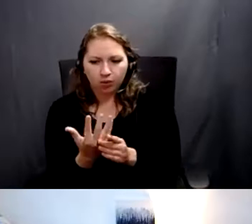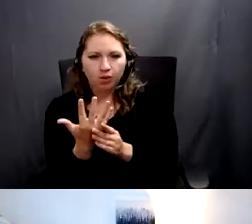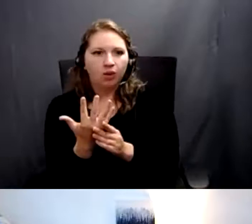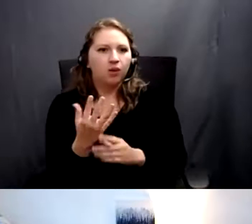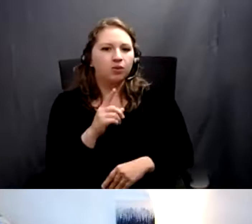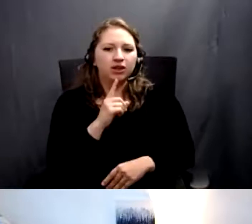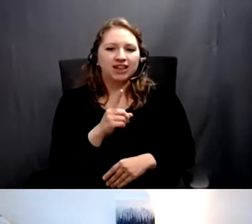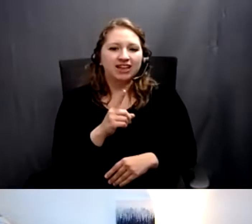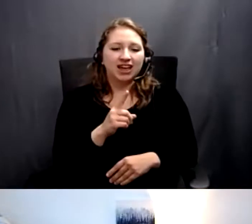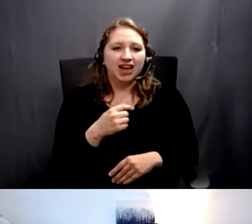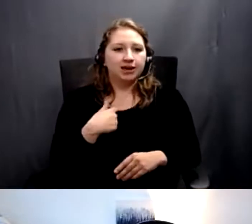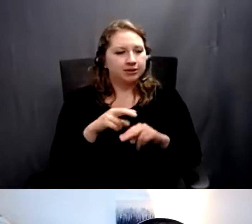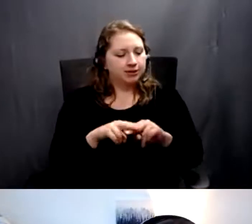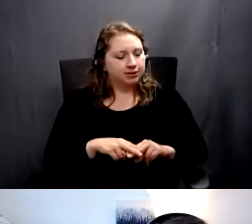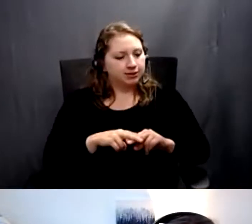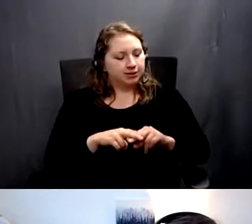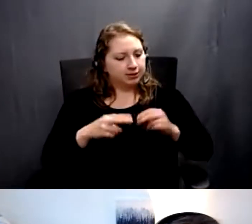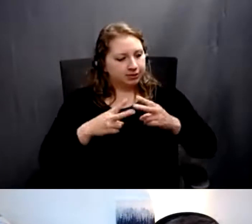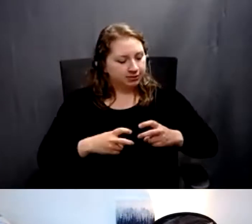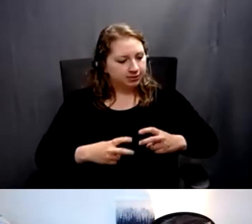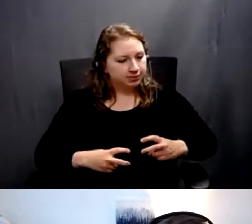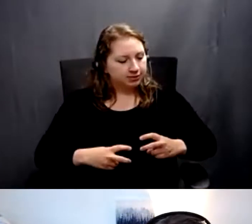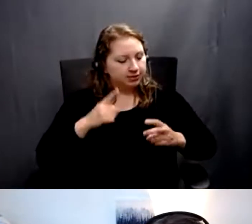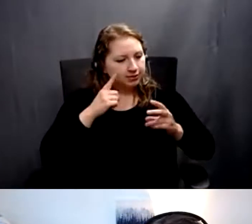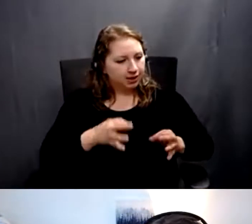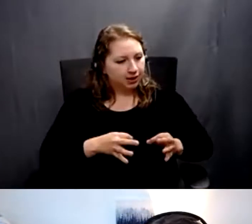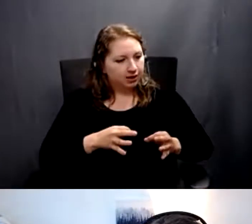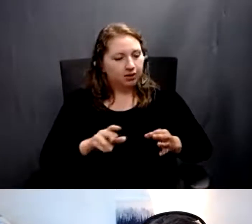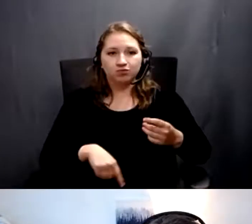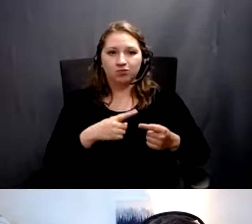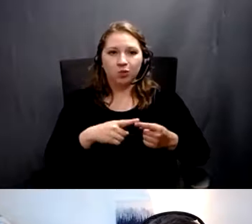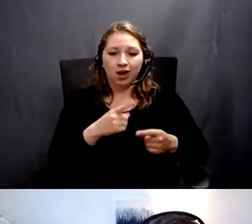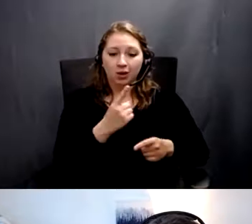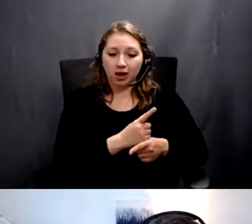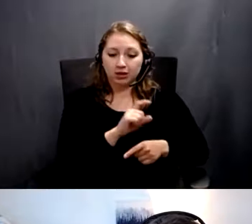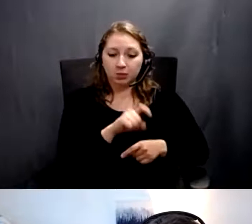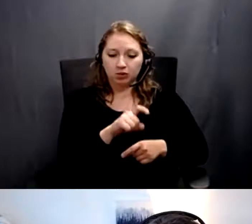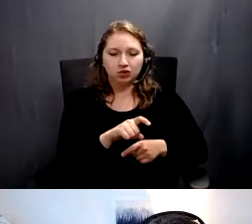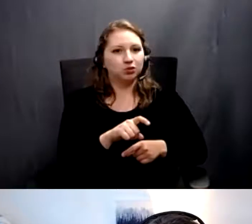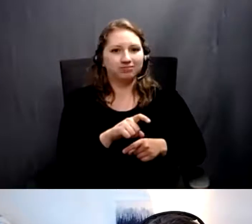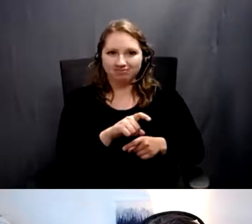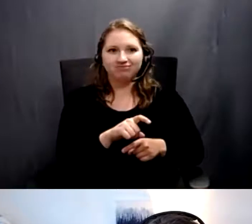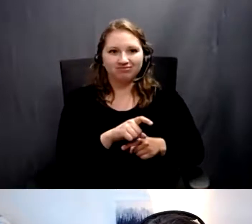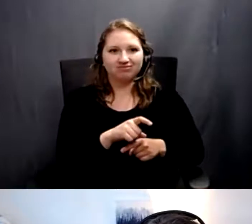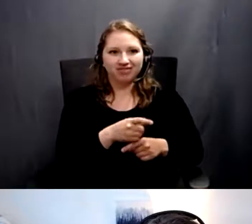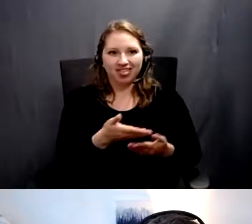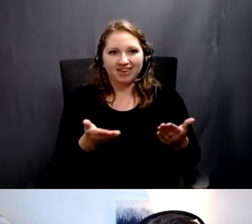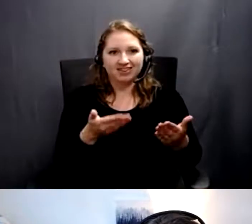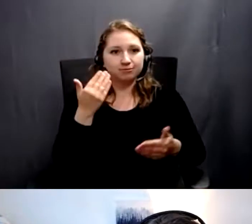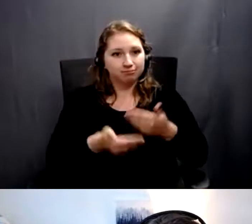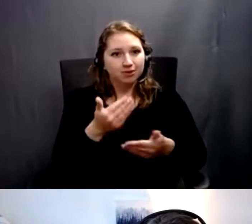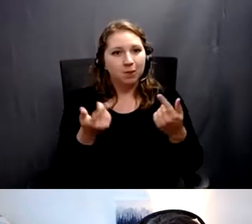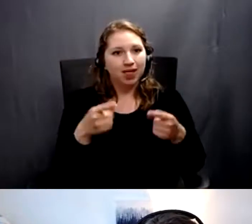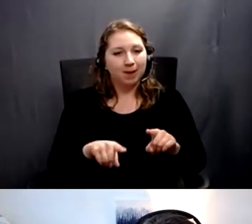just sat with it and decided that when it's right and when it's supposed to, things will happen that kind of push